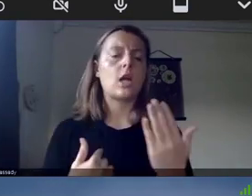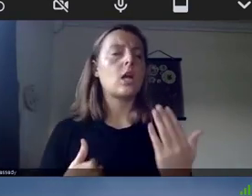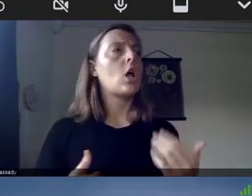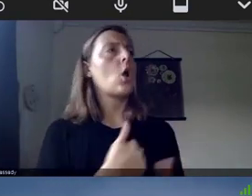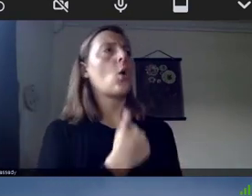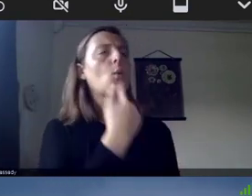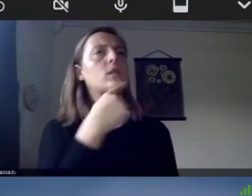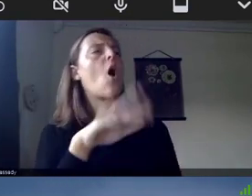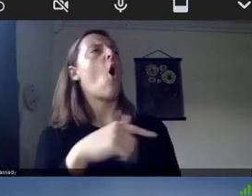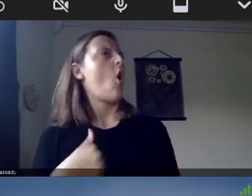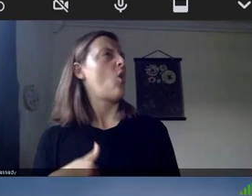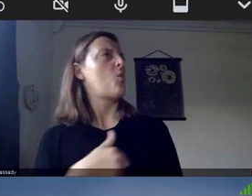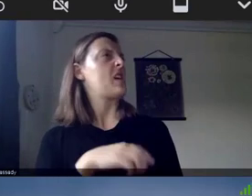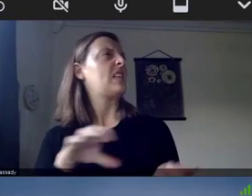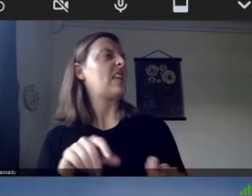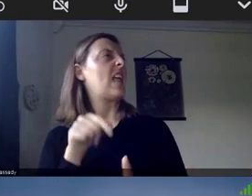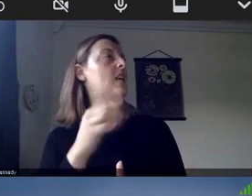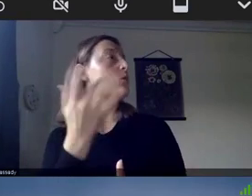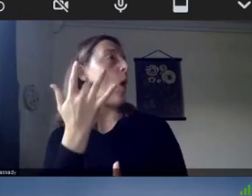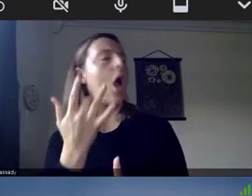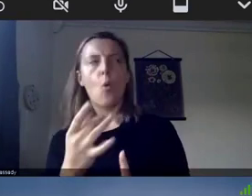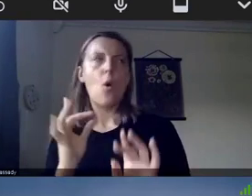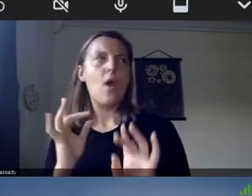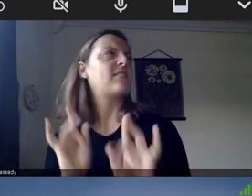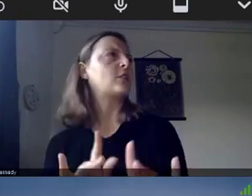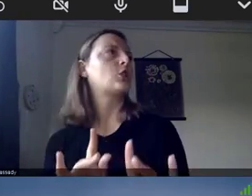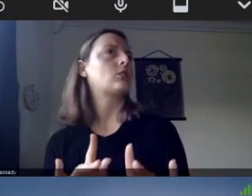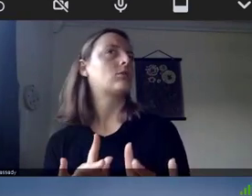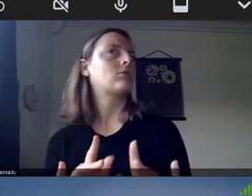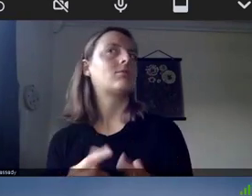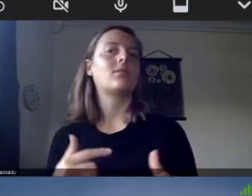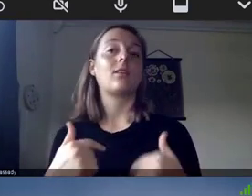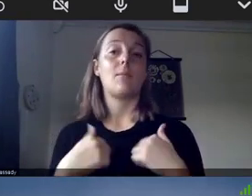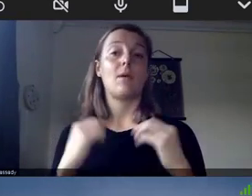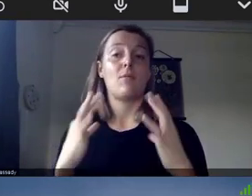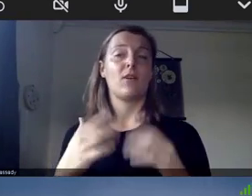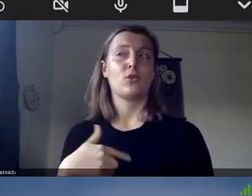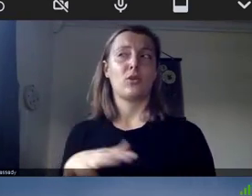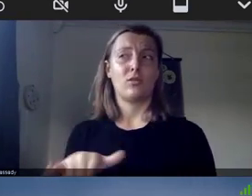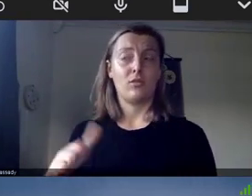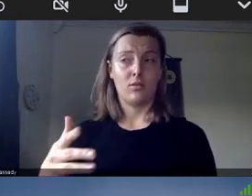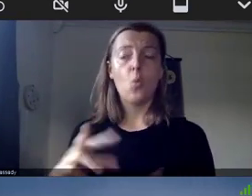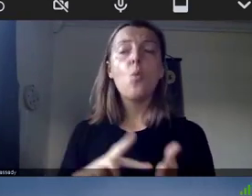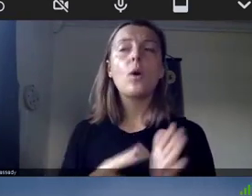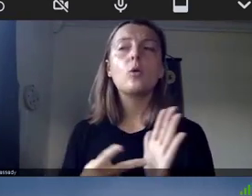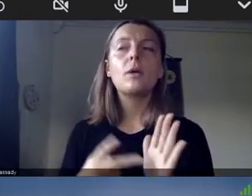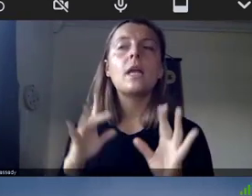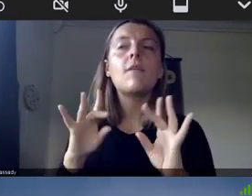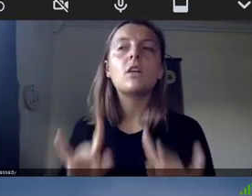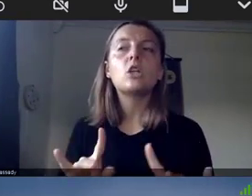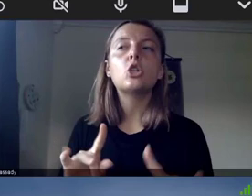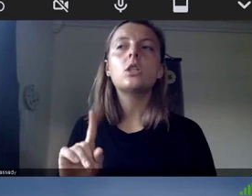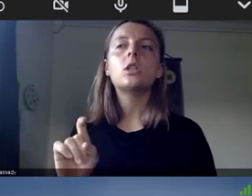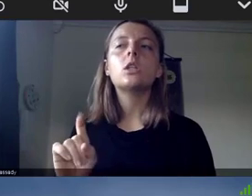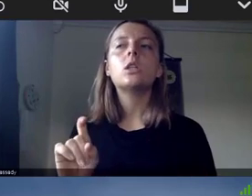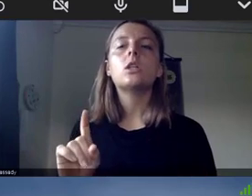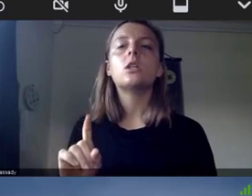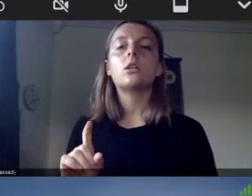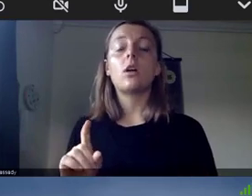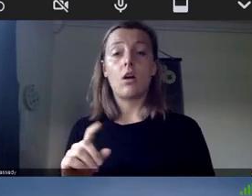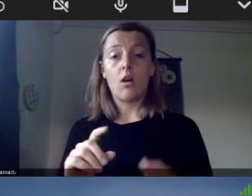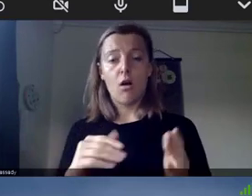ask you what you mean when you say efficient. Because I think that oftentimes efficiency is kind of